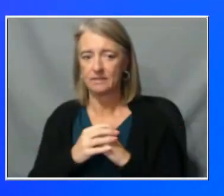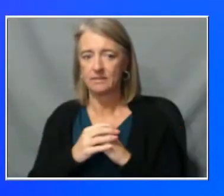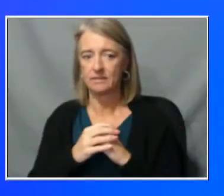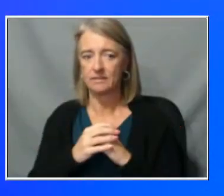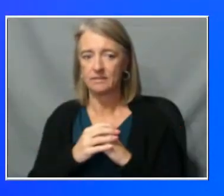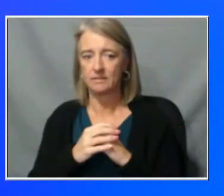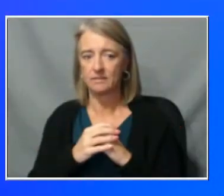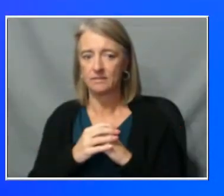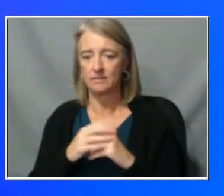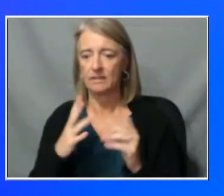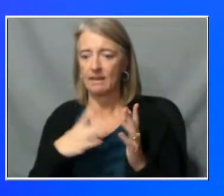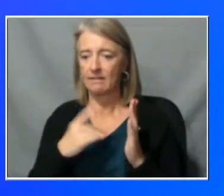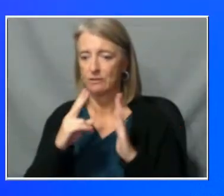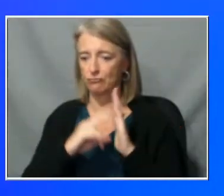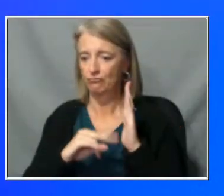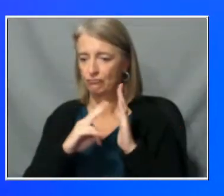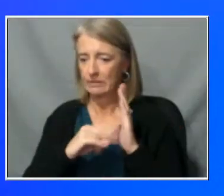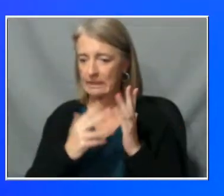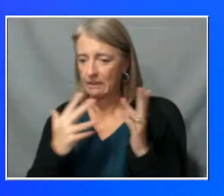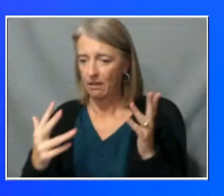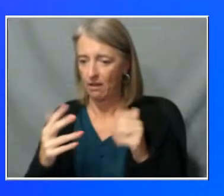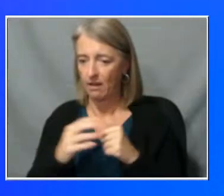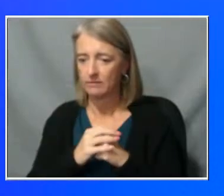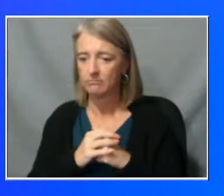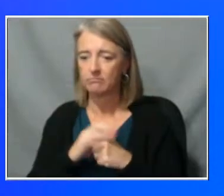I like to read a lot.